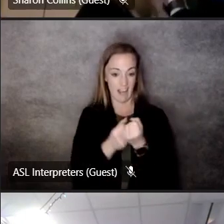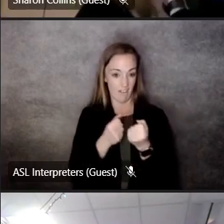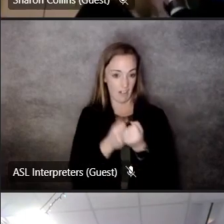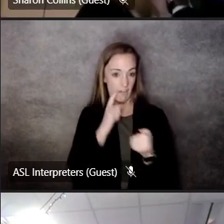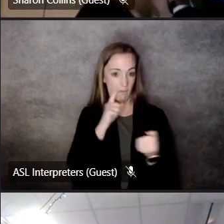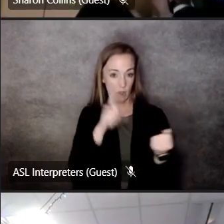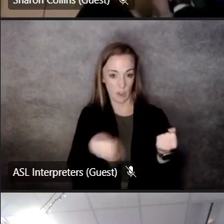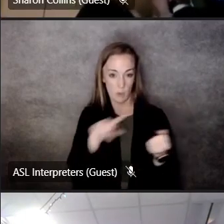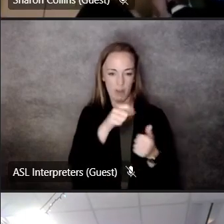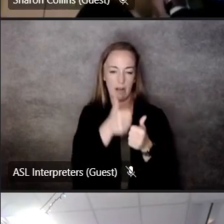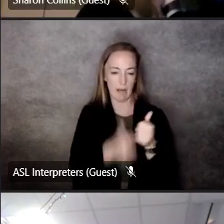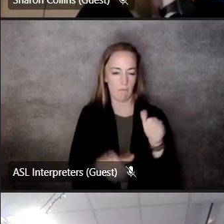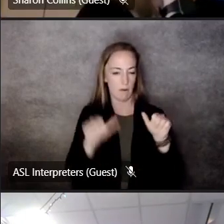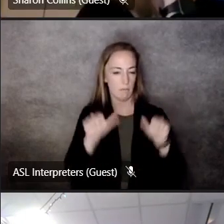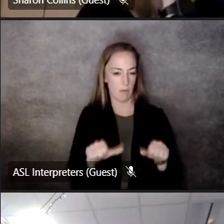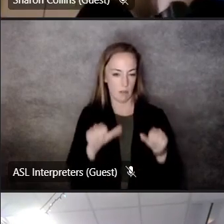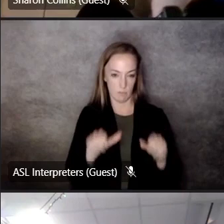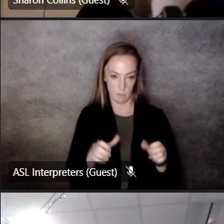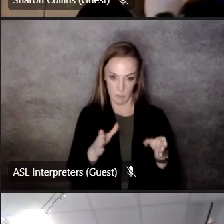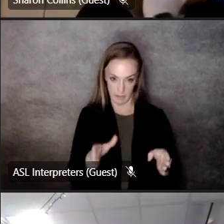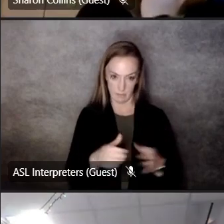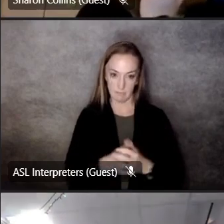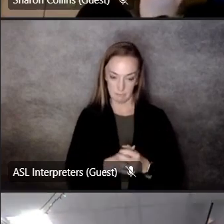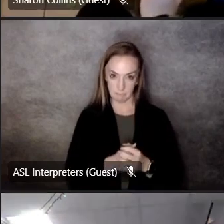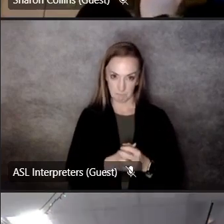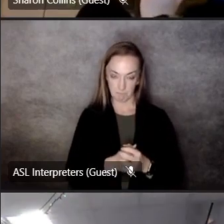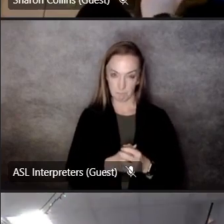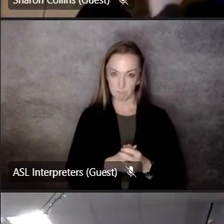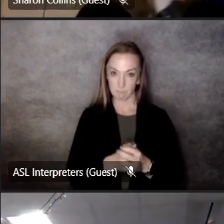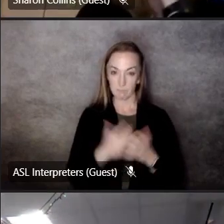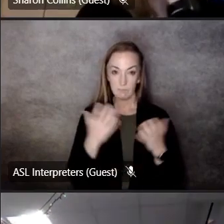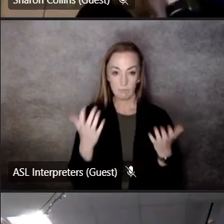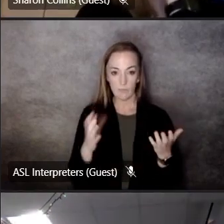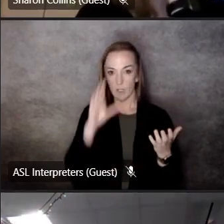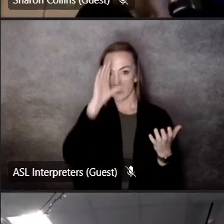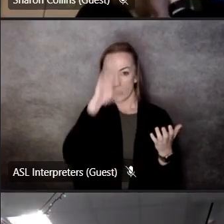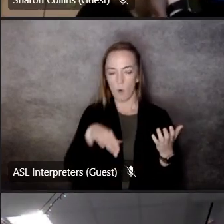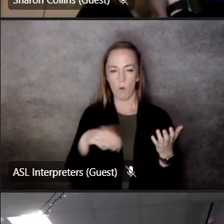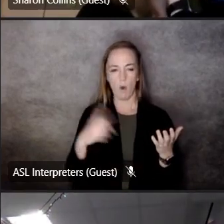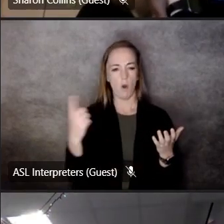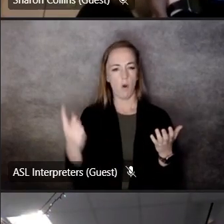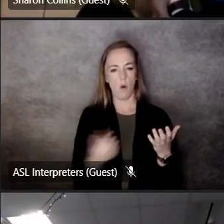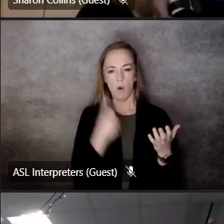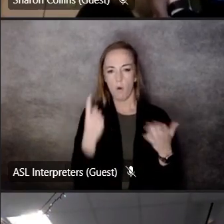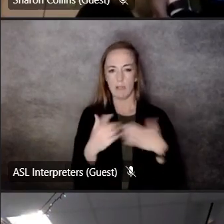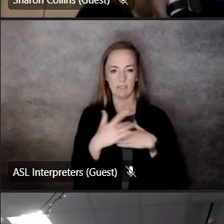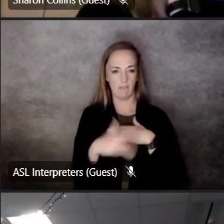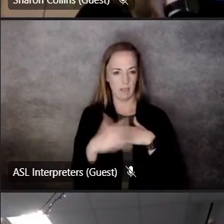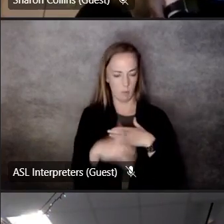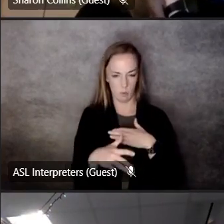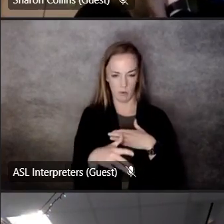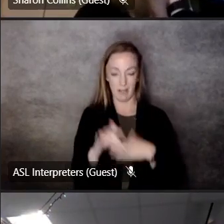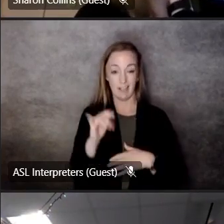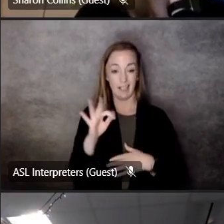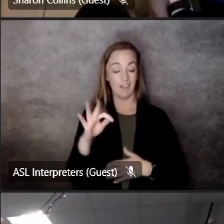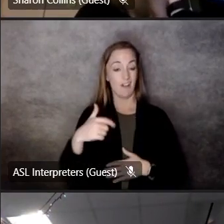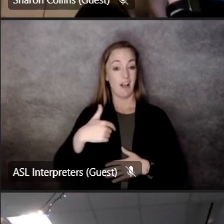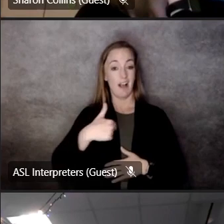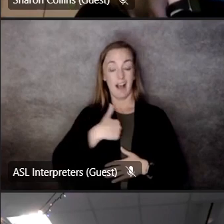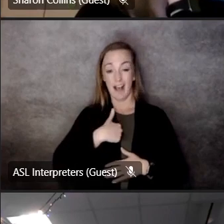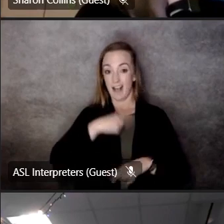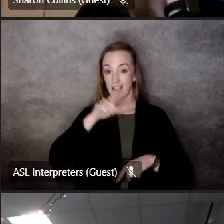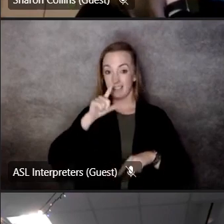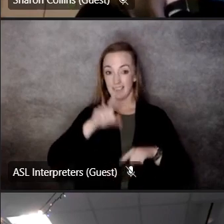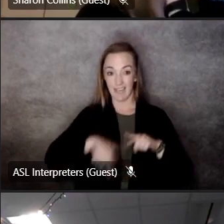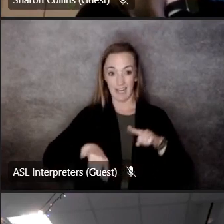way. So just know that always available. And if I cannot provide you